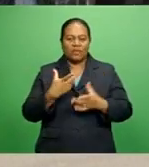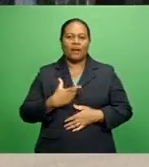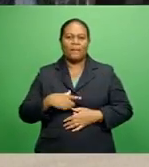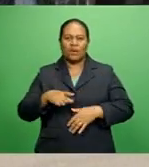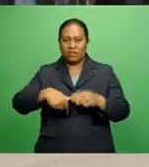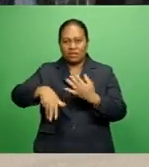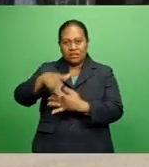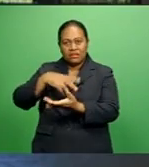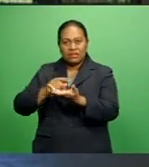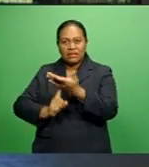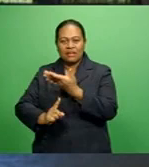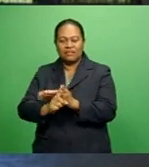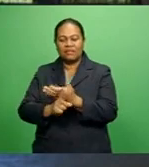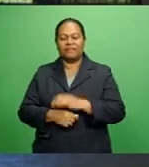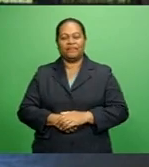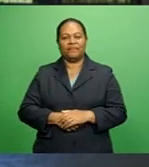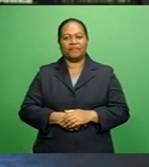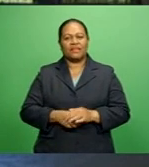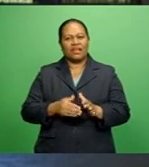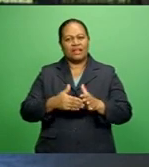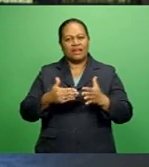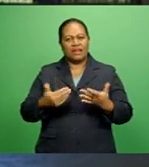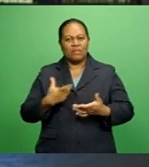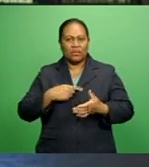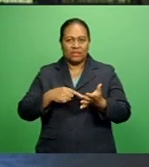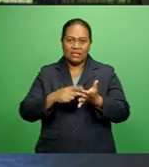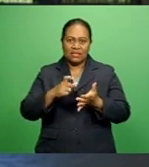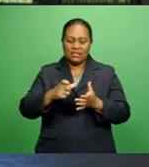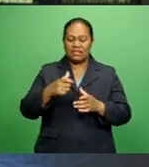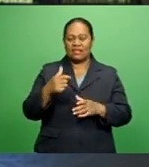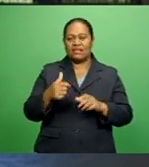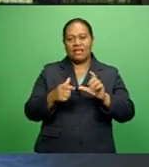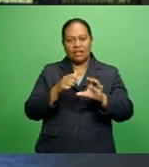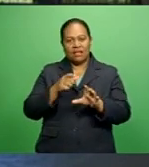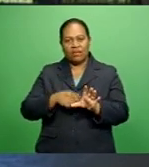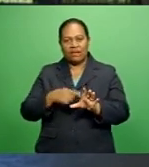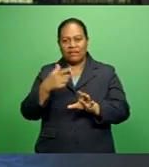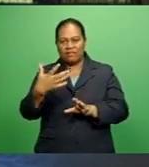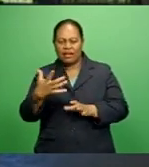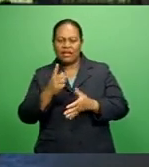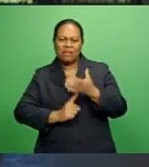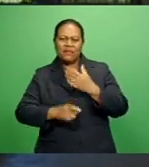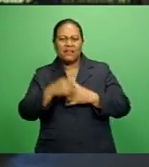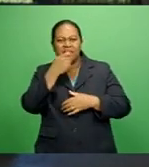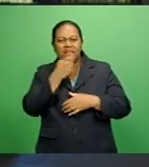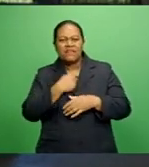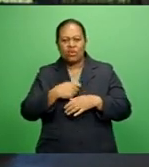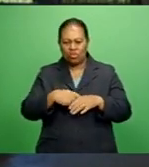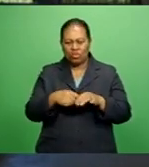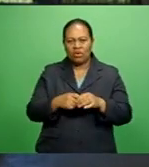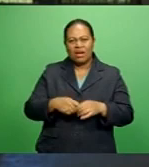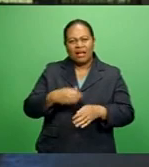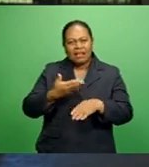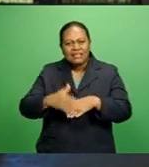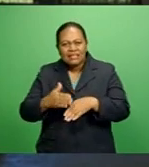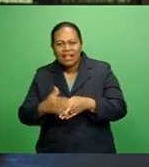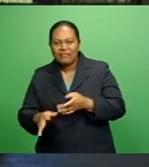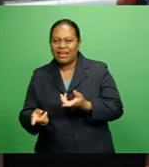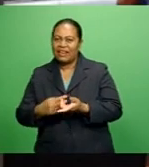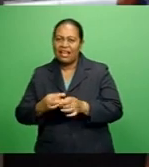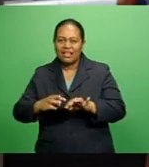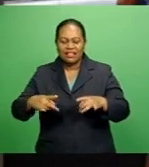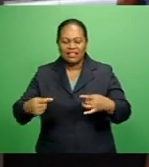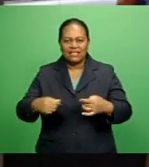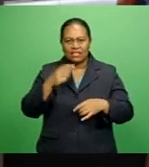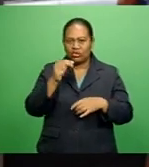storms. We're trying to bounce back after Yasa and Ana. Even though we may lack some root crops or produce and may need to get it from other outer